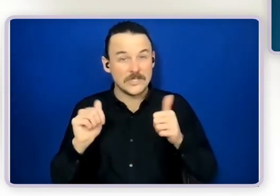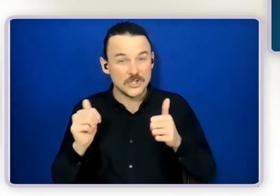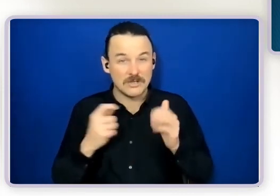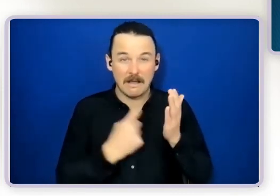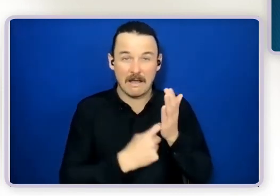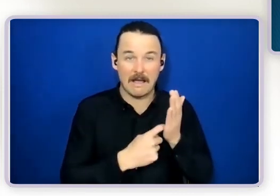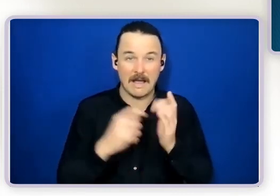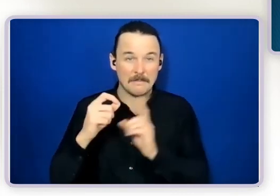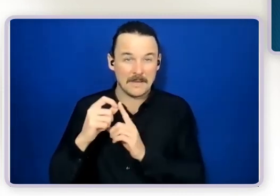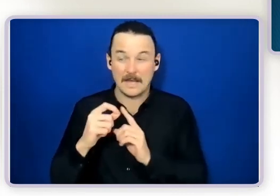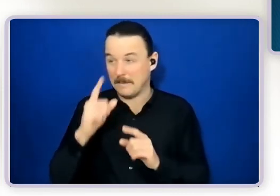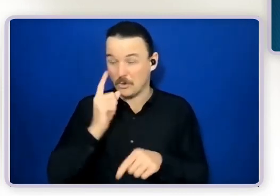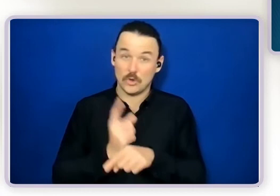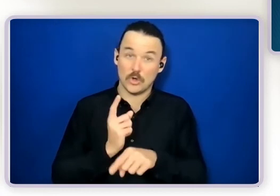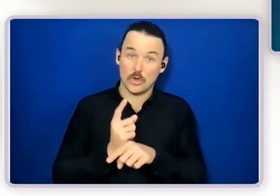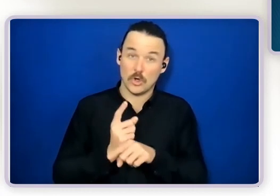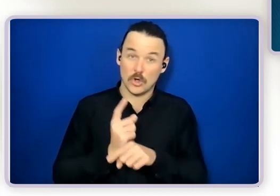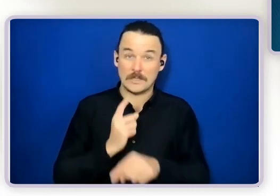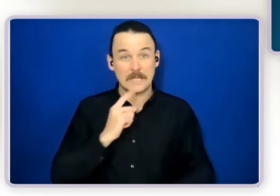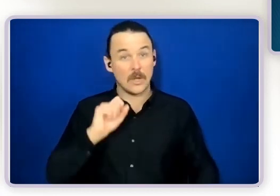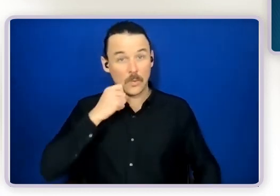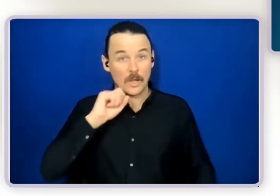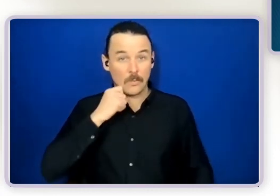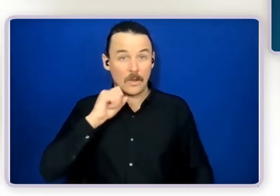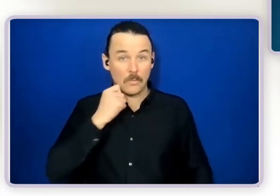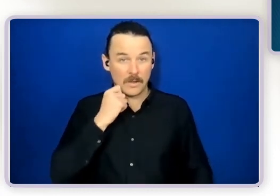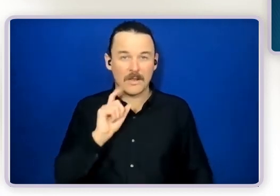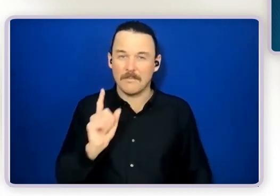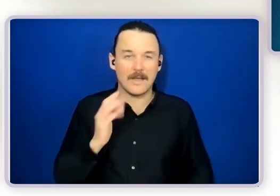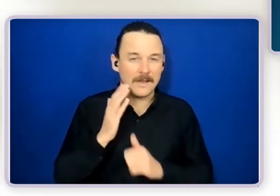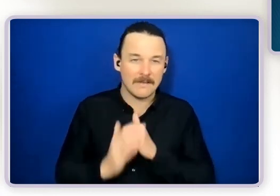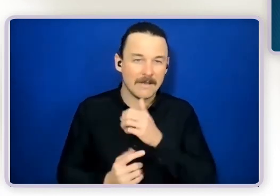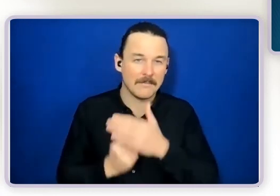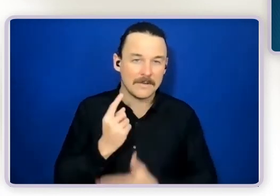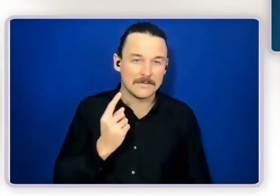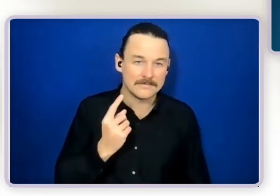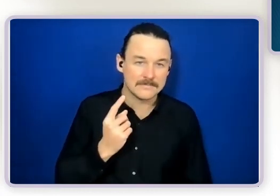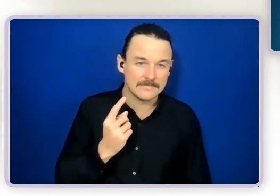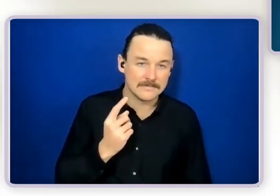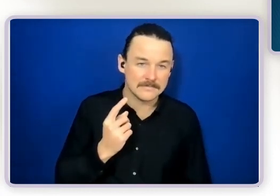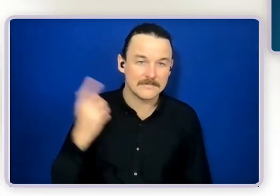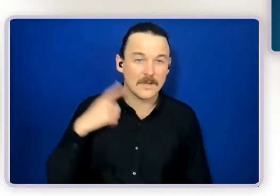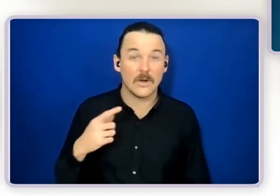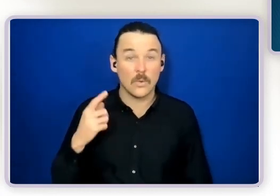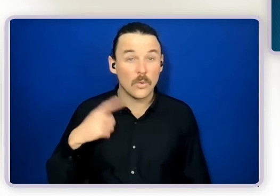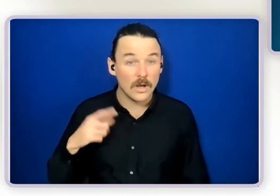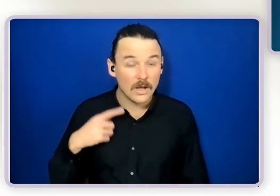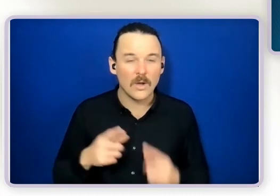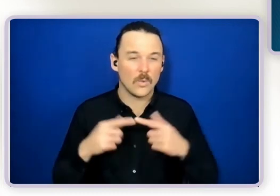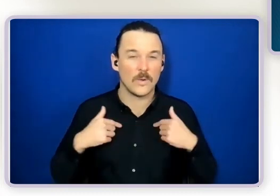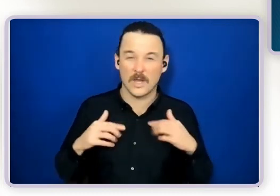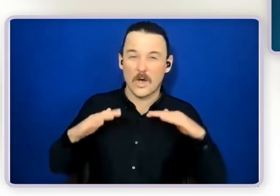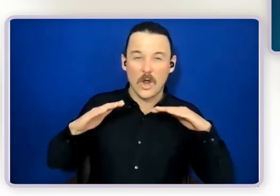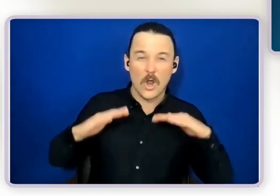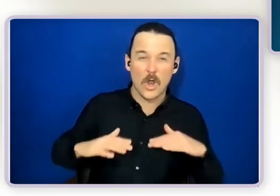achieved. Why? Because we've got low expectations. We've got low expectations of the quality of